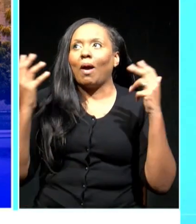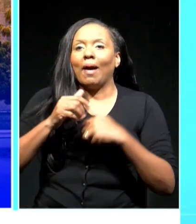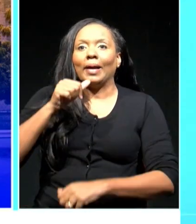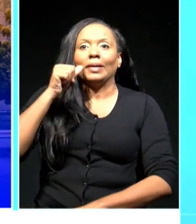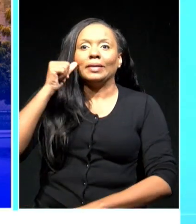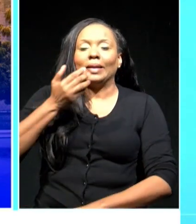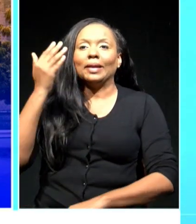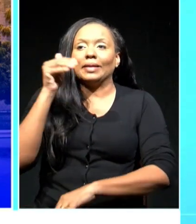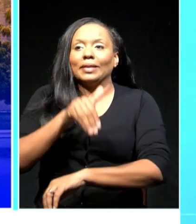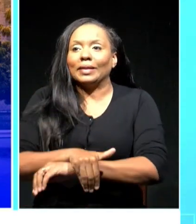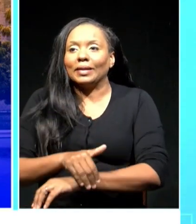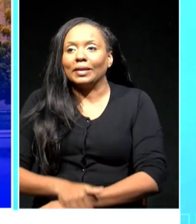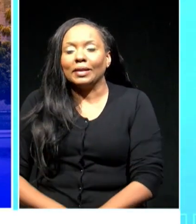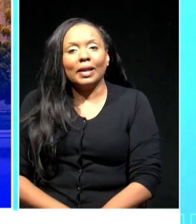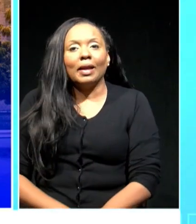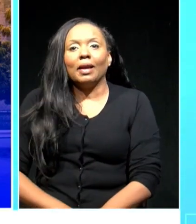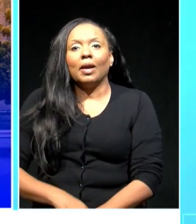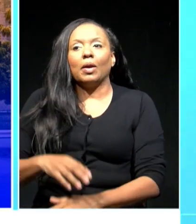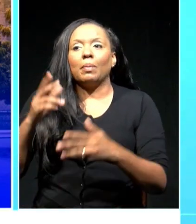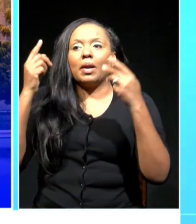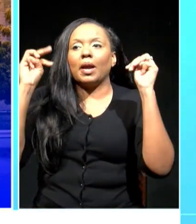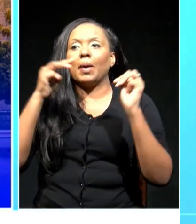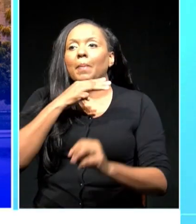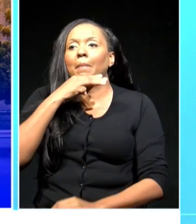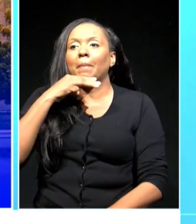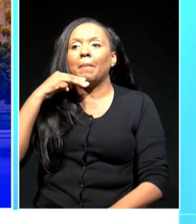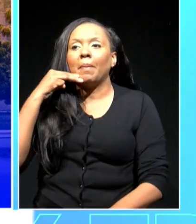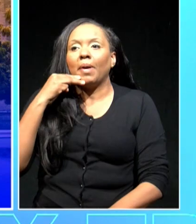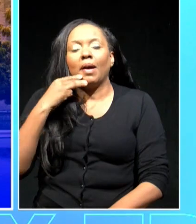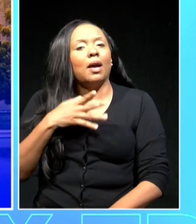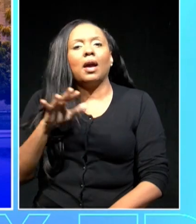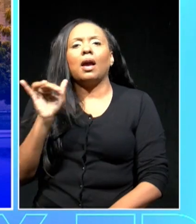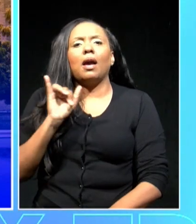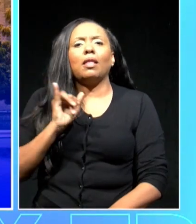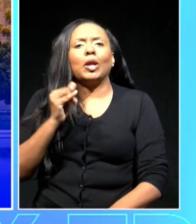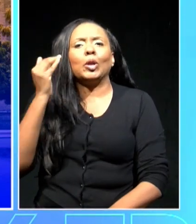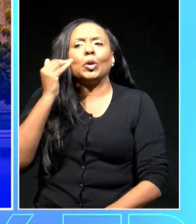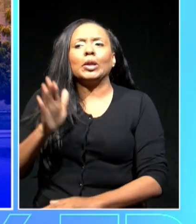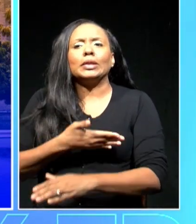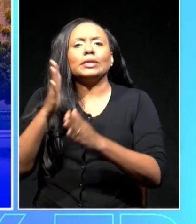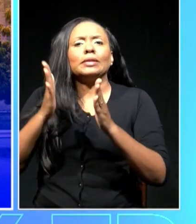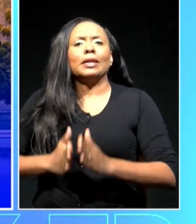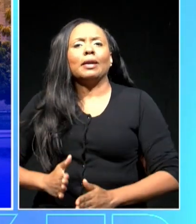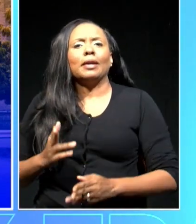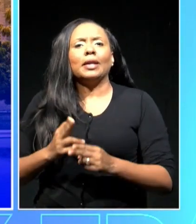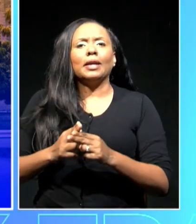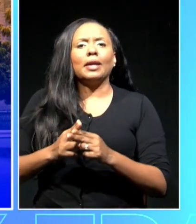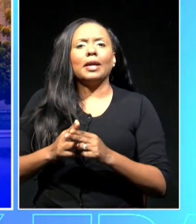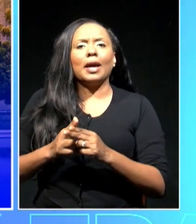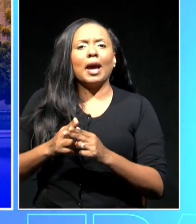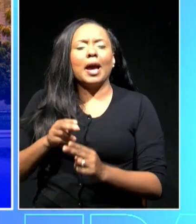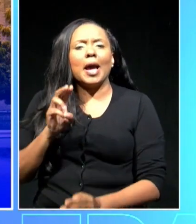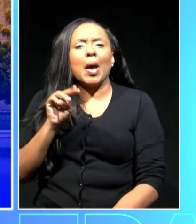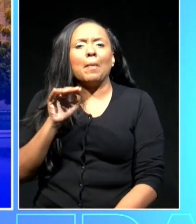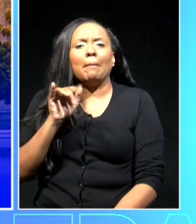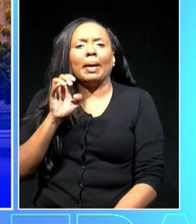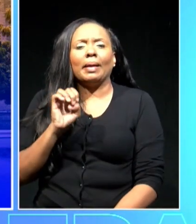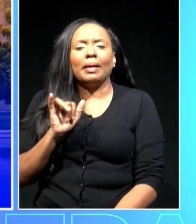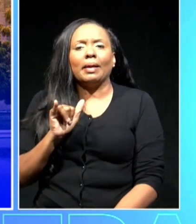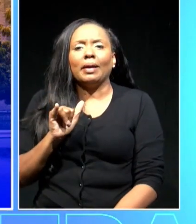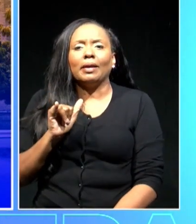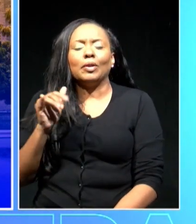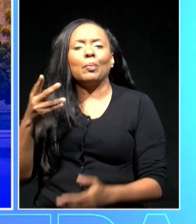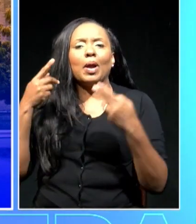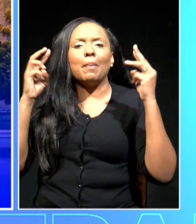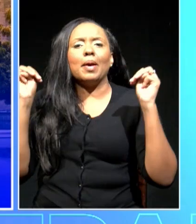a fan of pop artist Miley Cyrus. She came in like a wrecking ball again, a clean sweep of all 30 seats. The